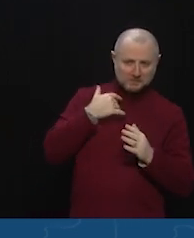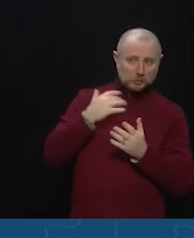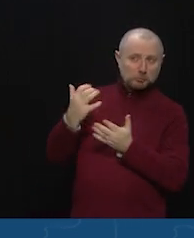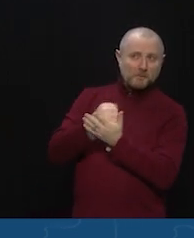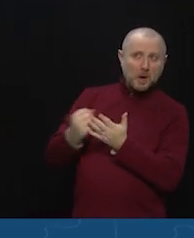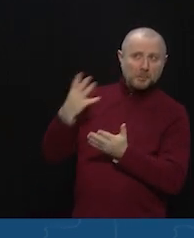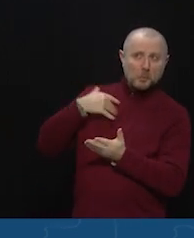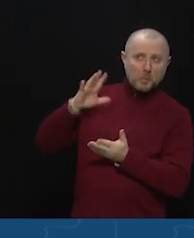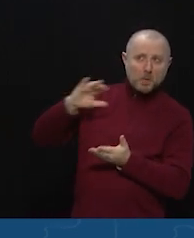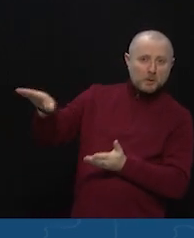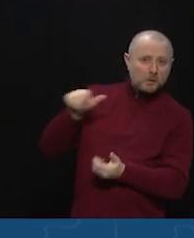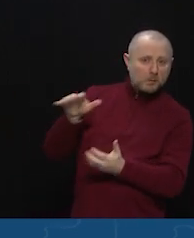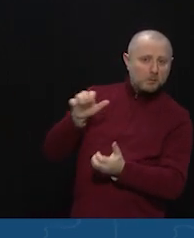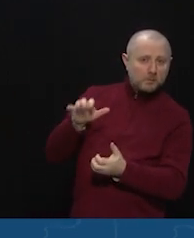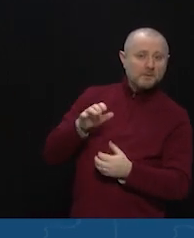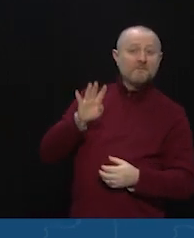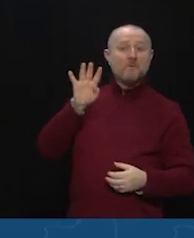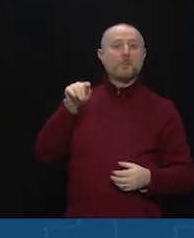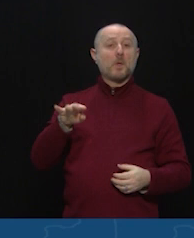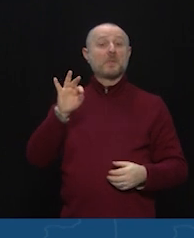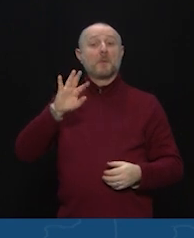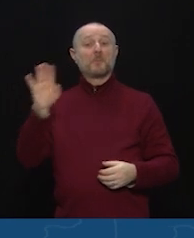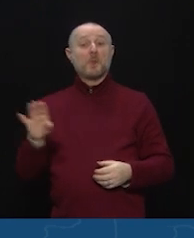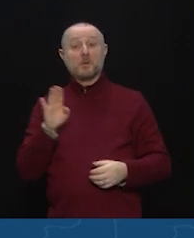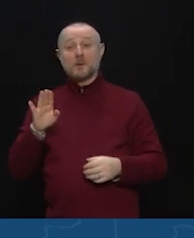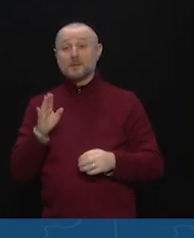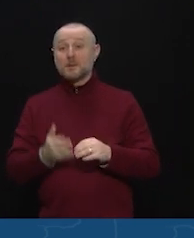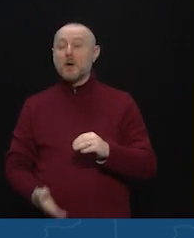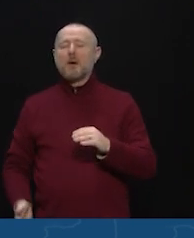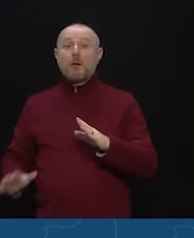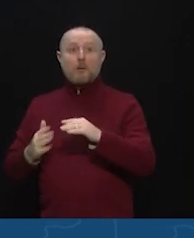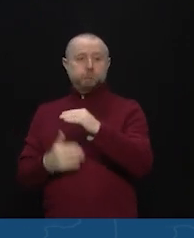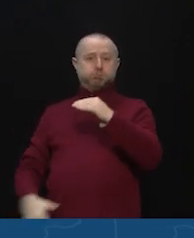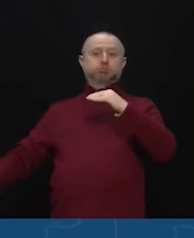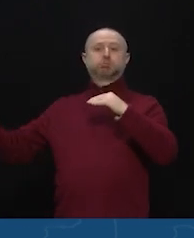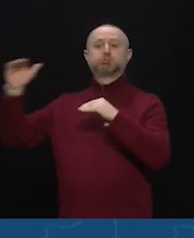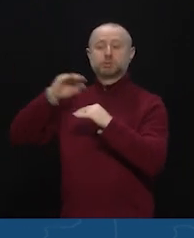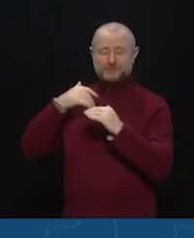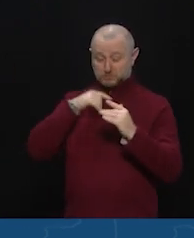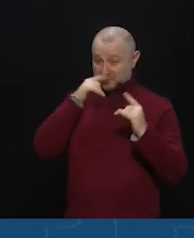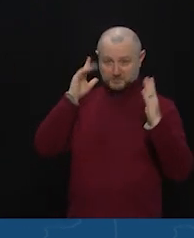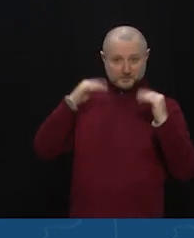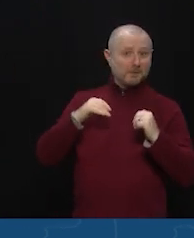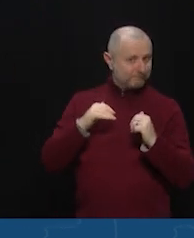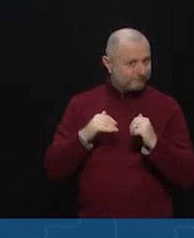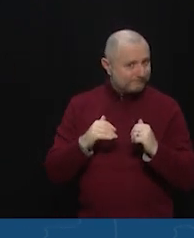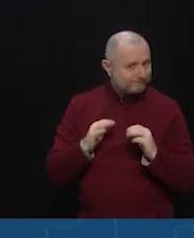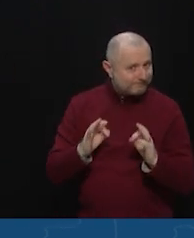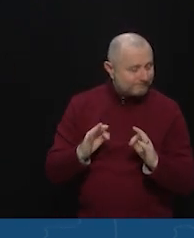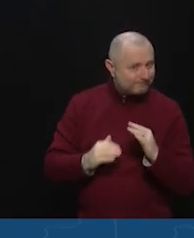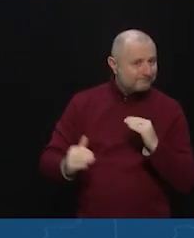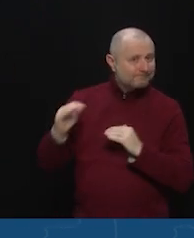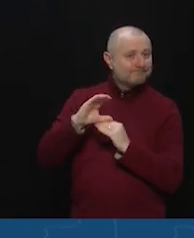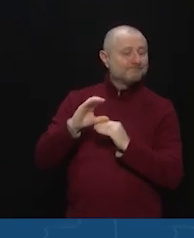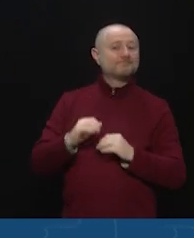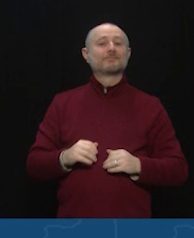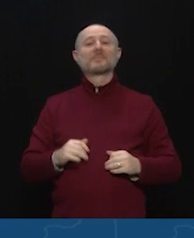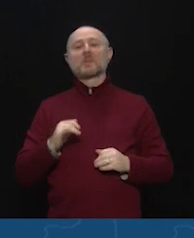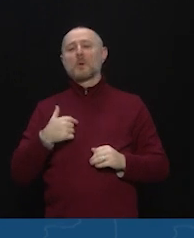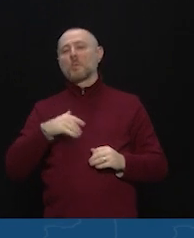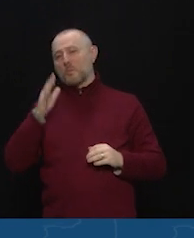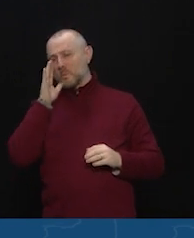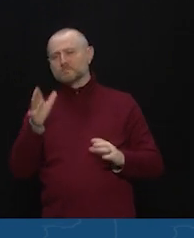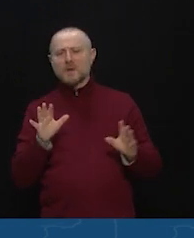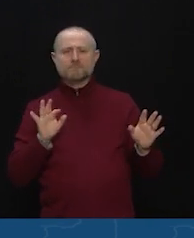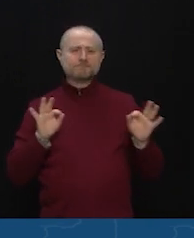about $4.9 billion higher than that. So I'll go through how we spend